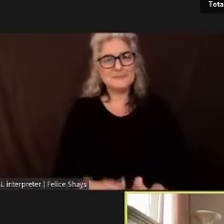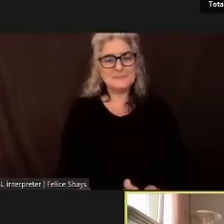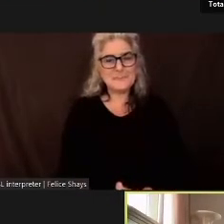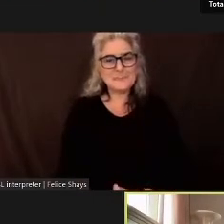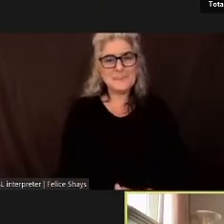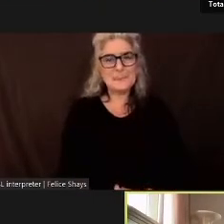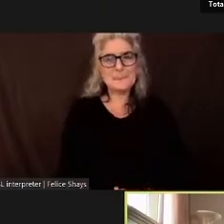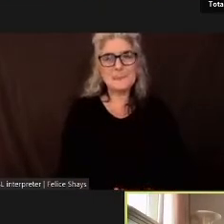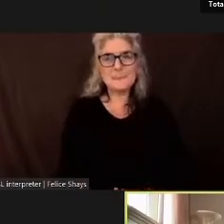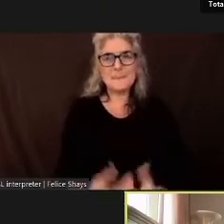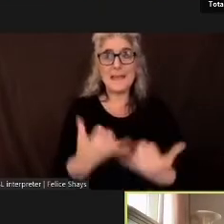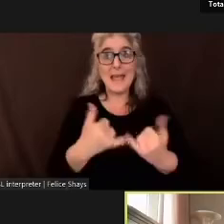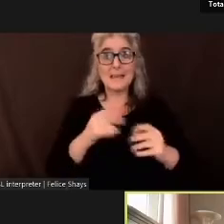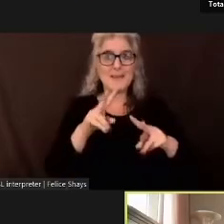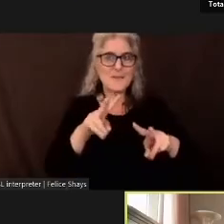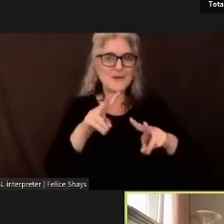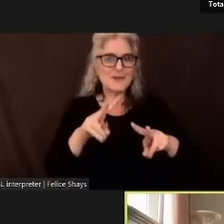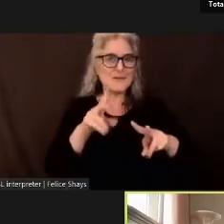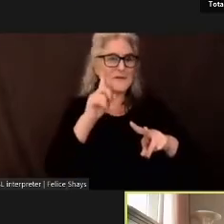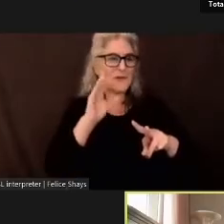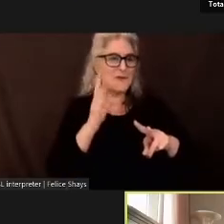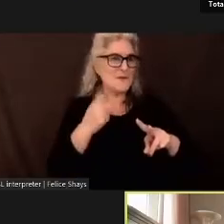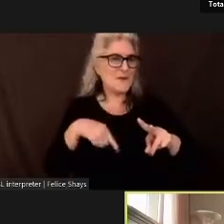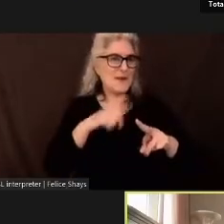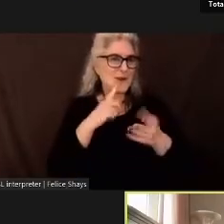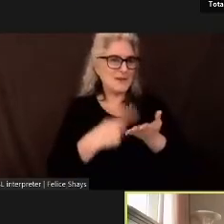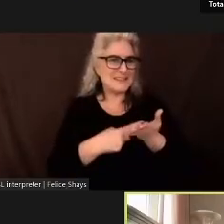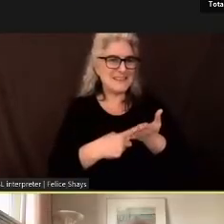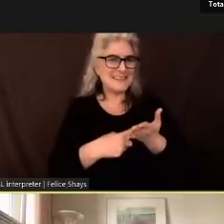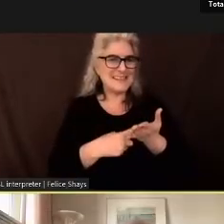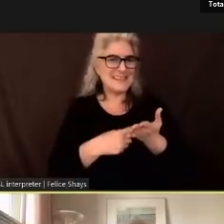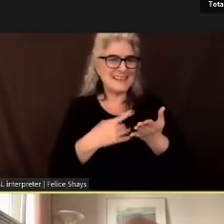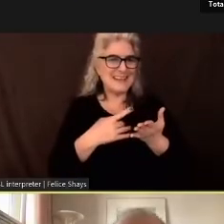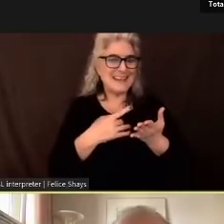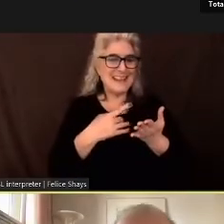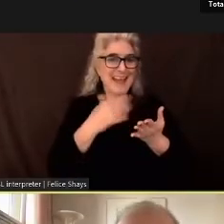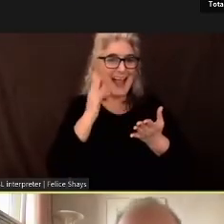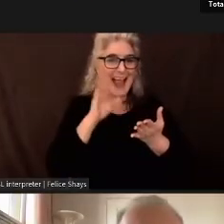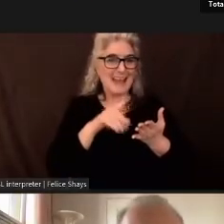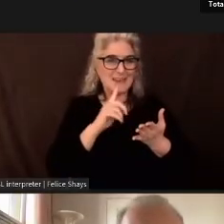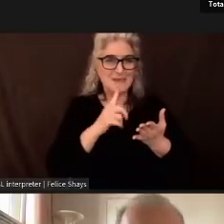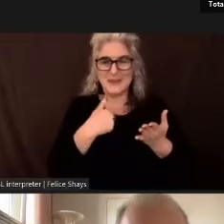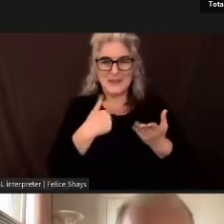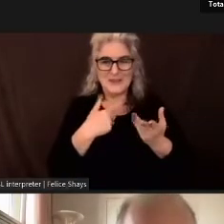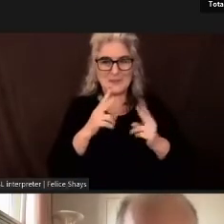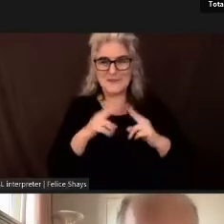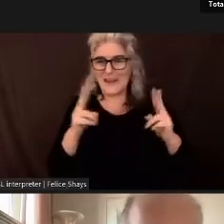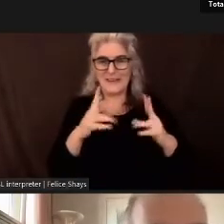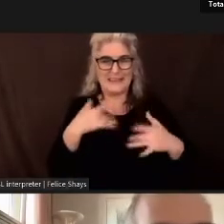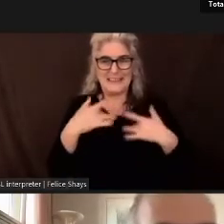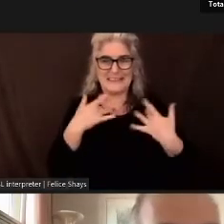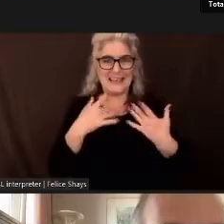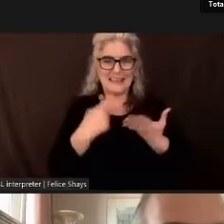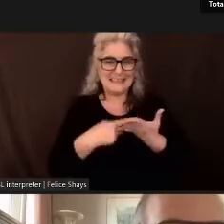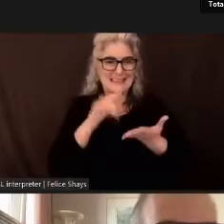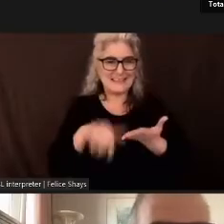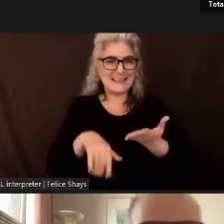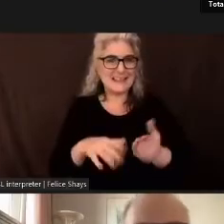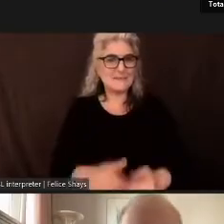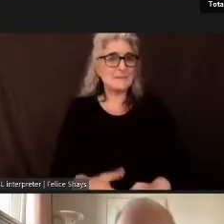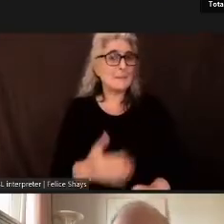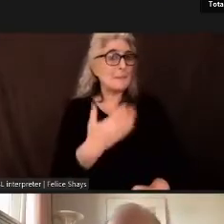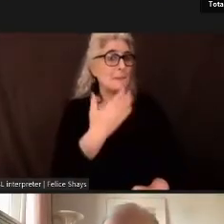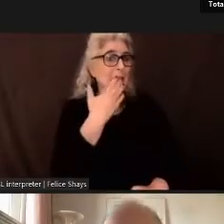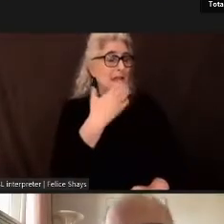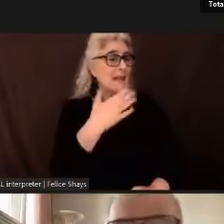And looking forward to the discussion also. It's going to be less redacted. Yeah, thanks, Pierre. I think